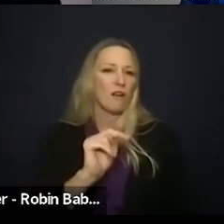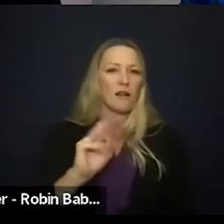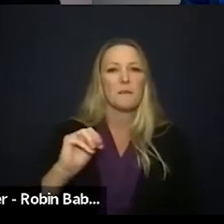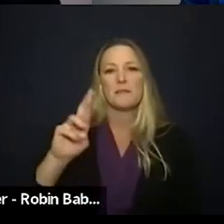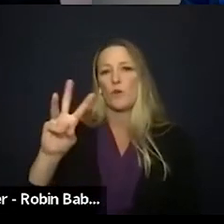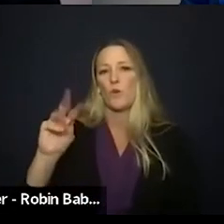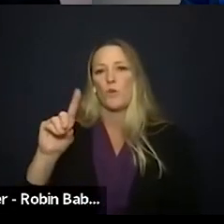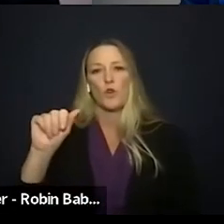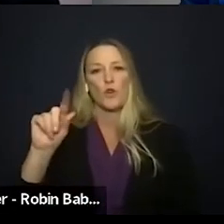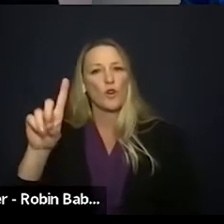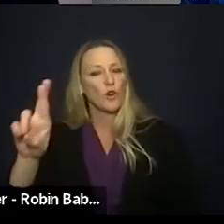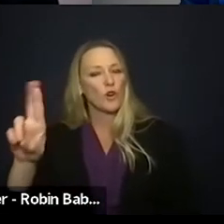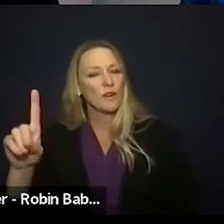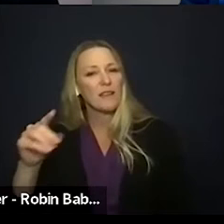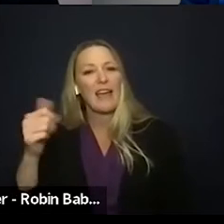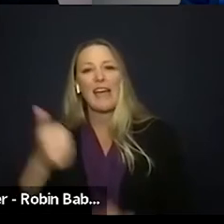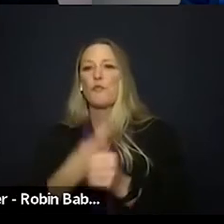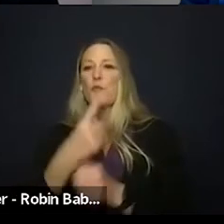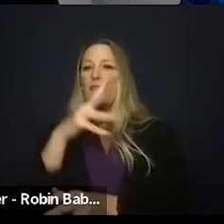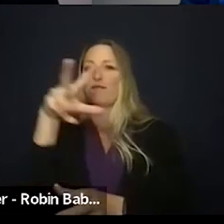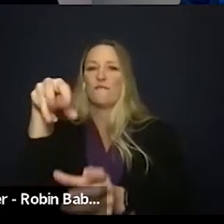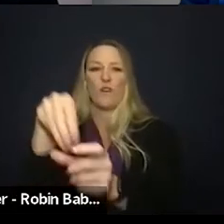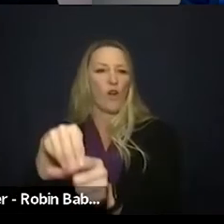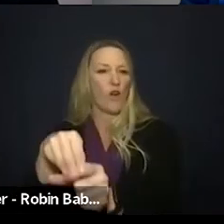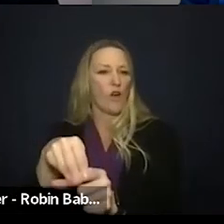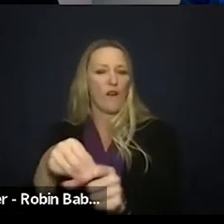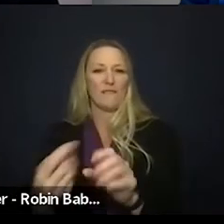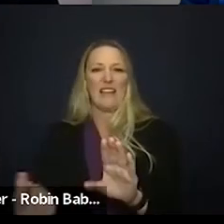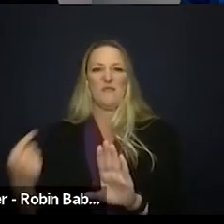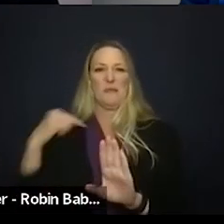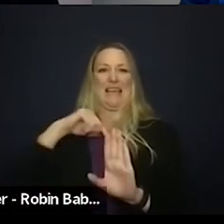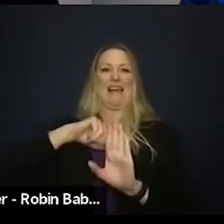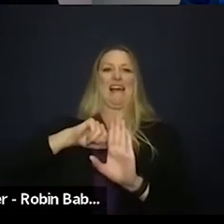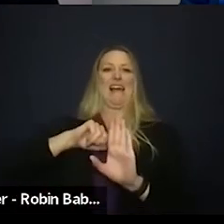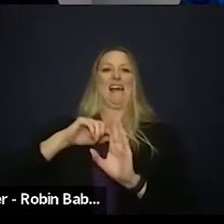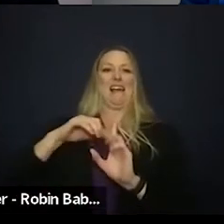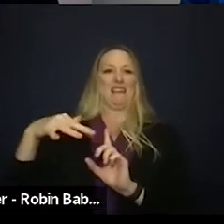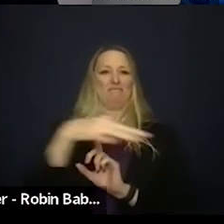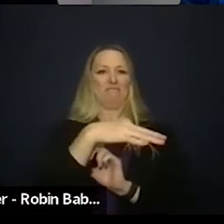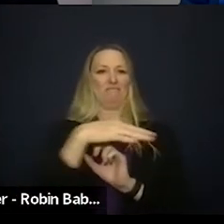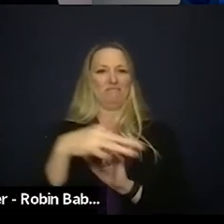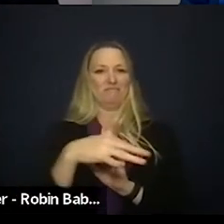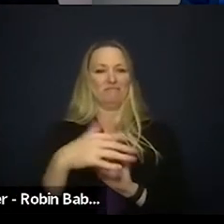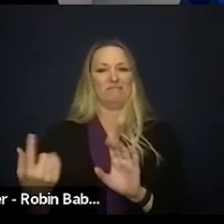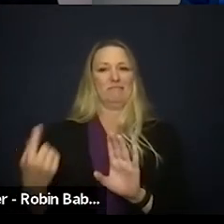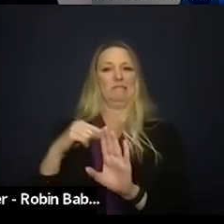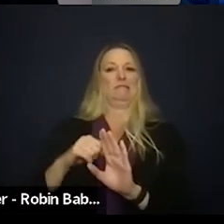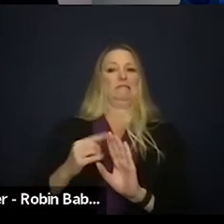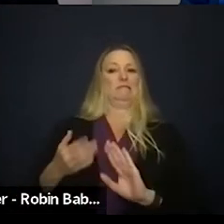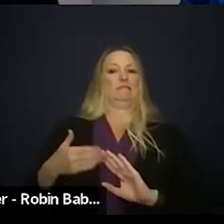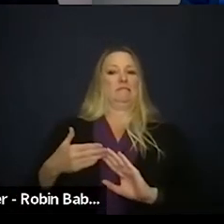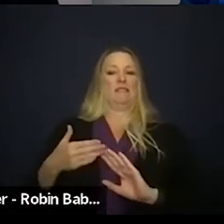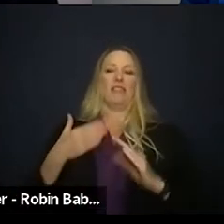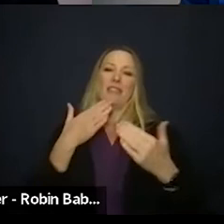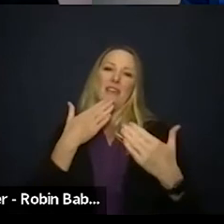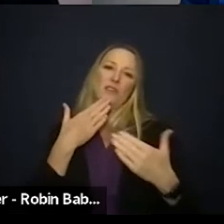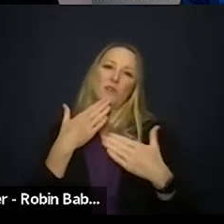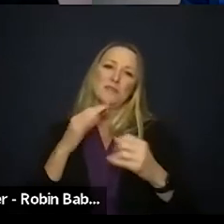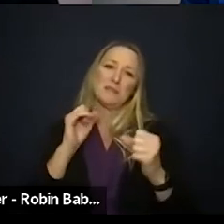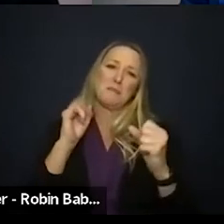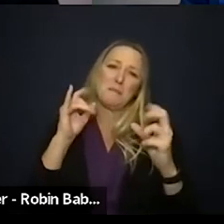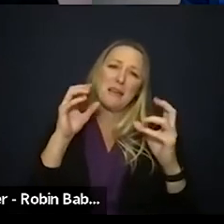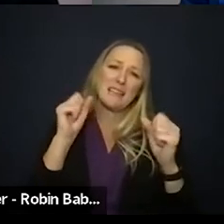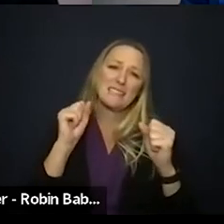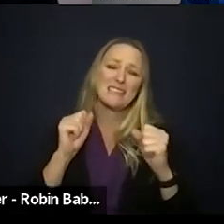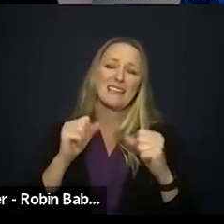everyone who is involved behind the scenes to make this happen i mean this is absolutely amazing incredible i